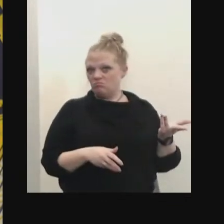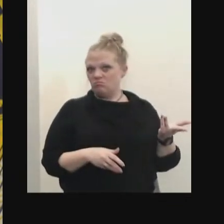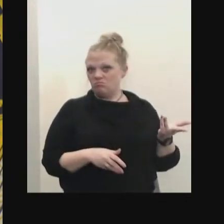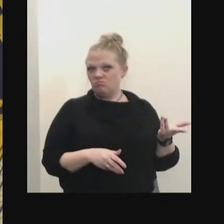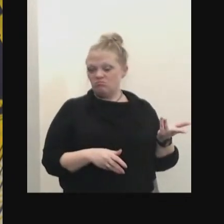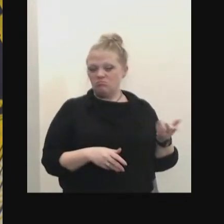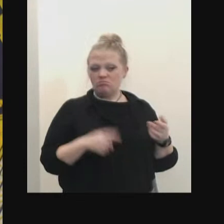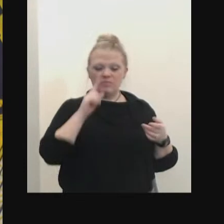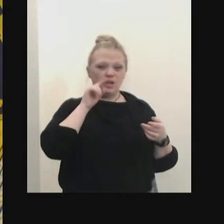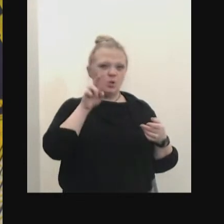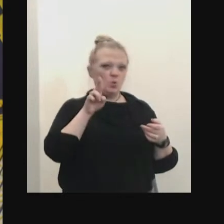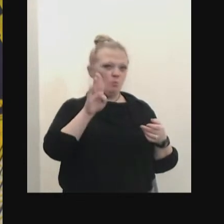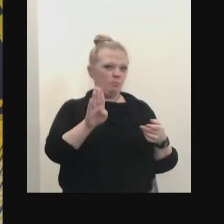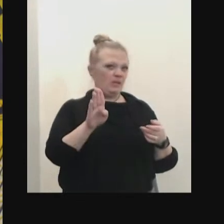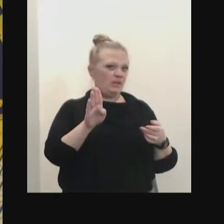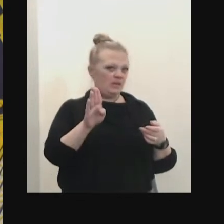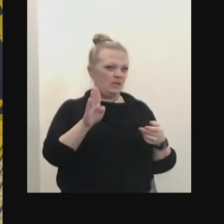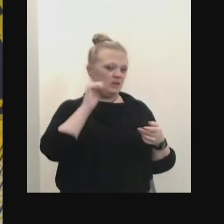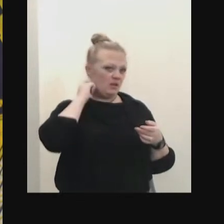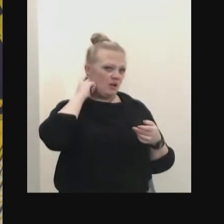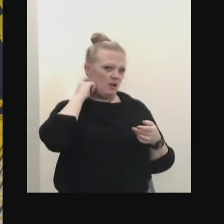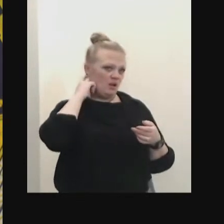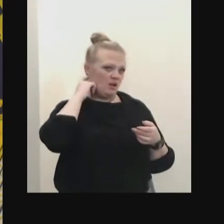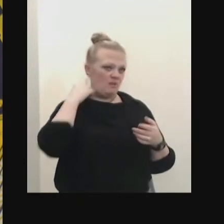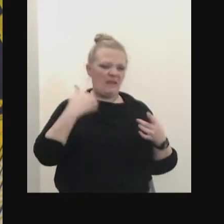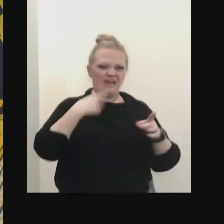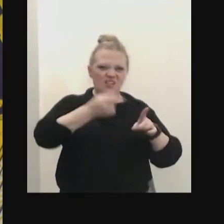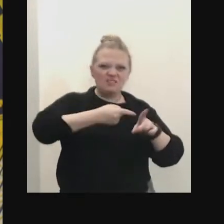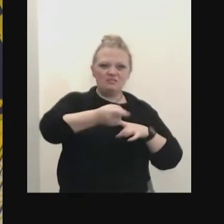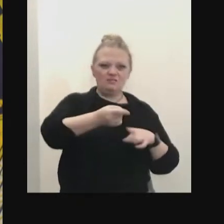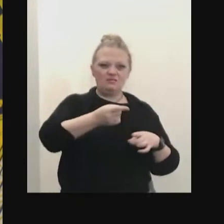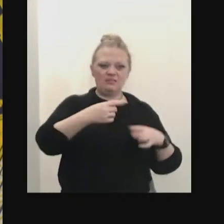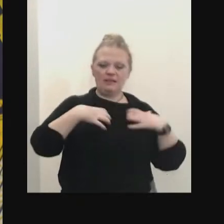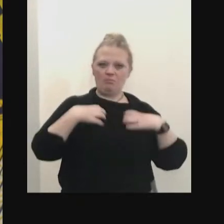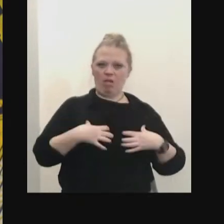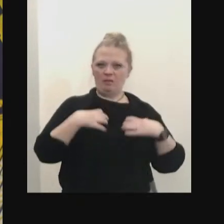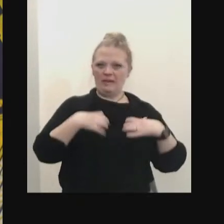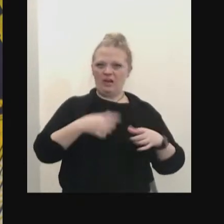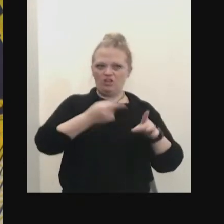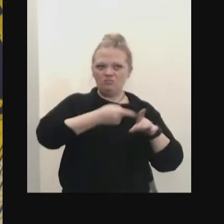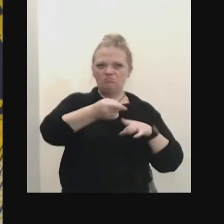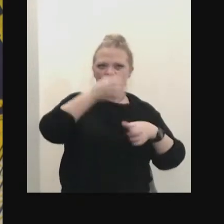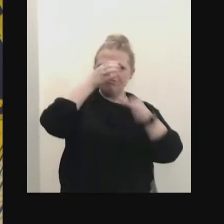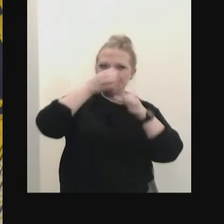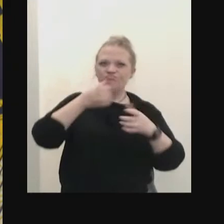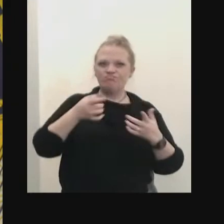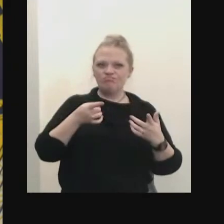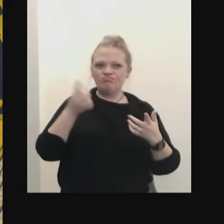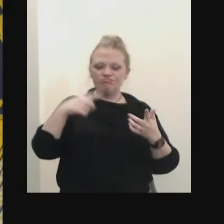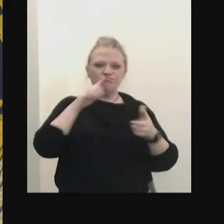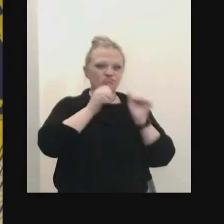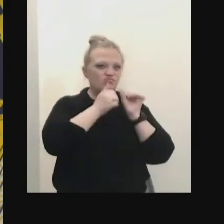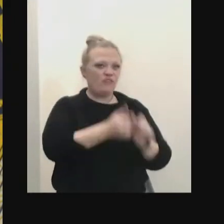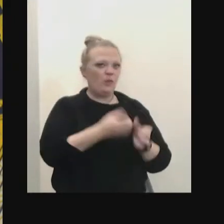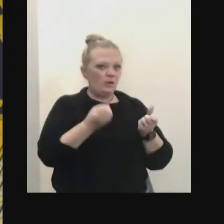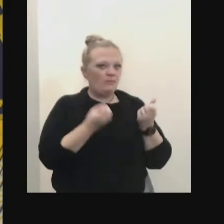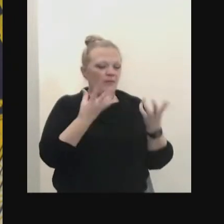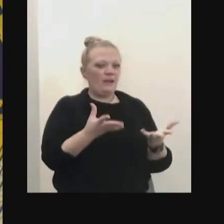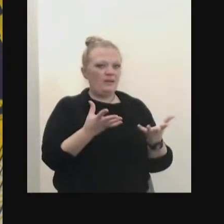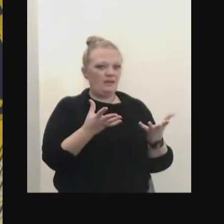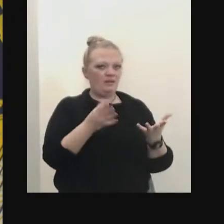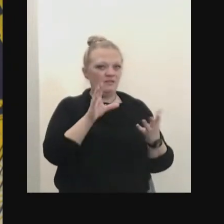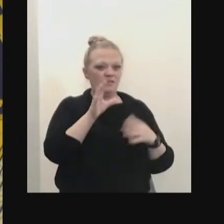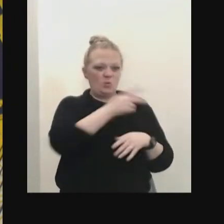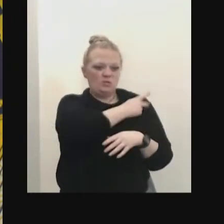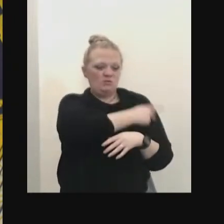has, the specialists, like the pulmonary specialists, may be following many of these cases. And then just